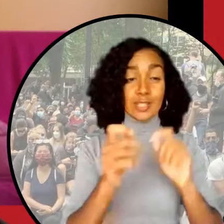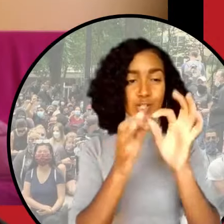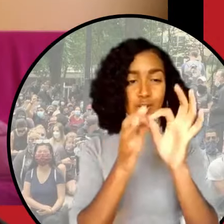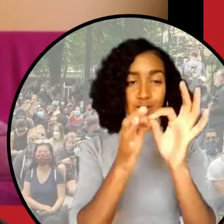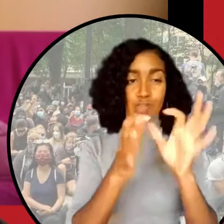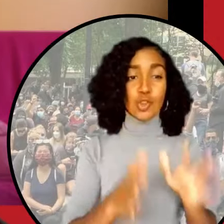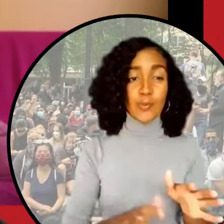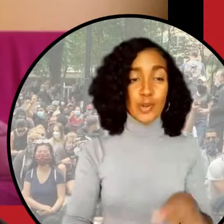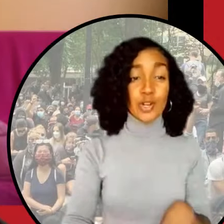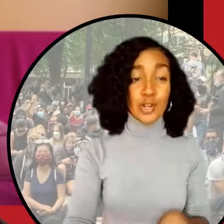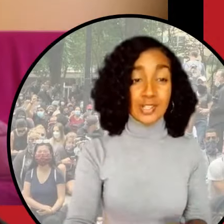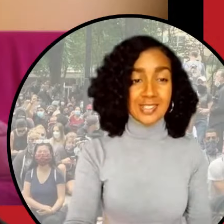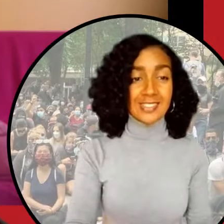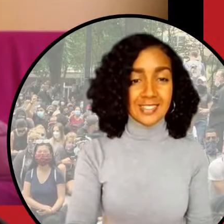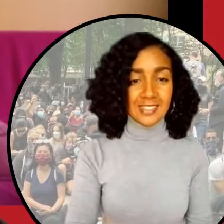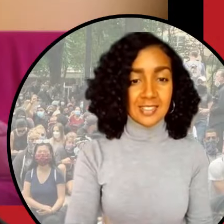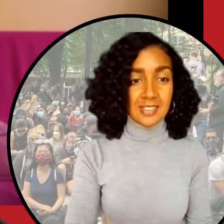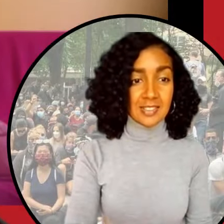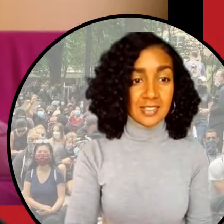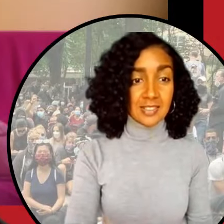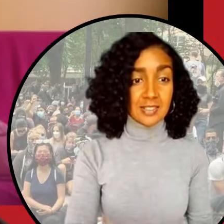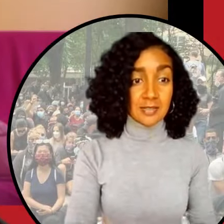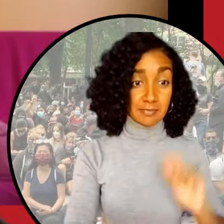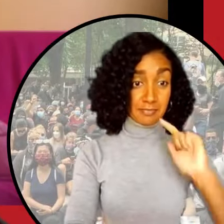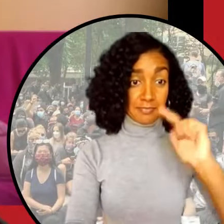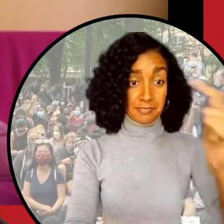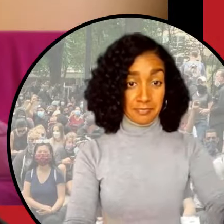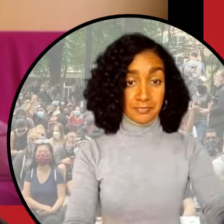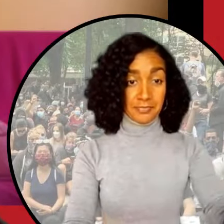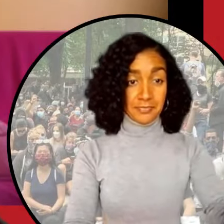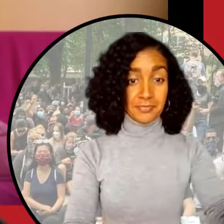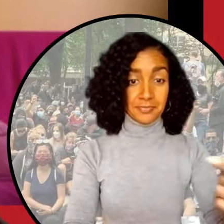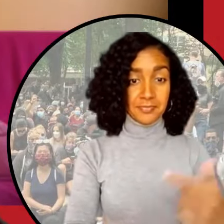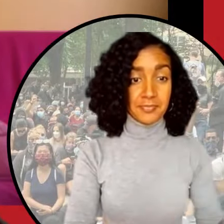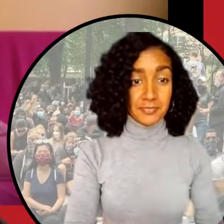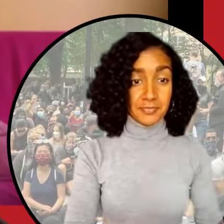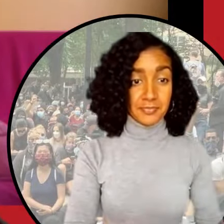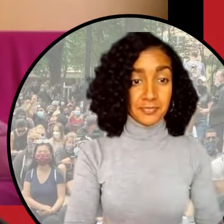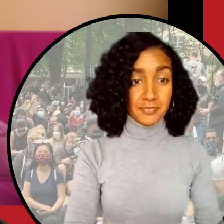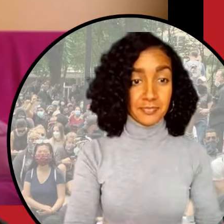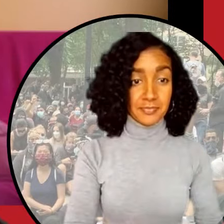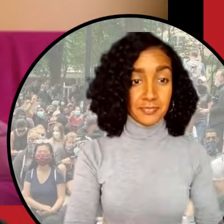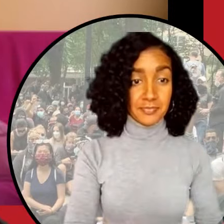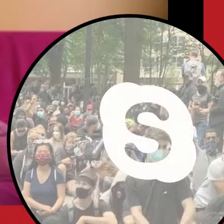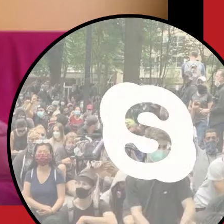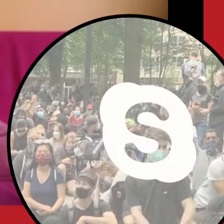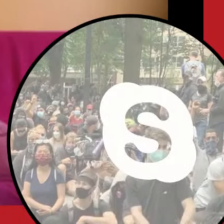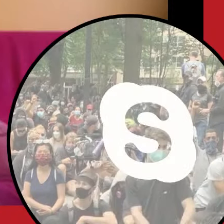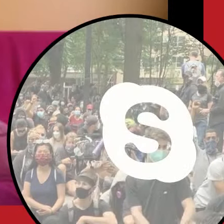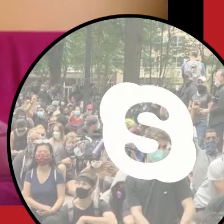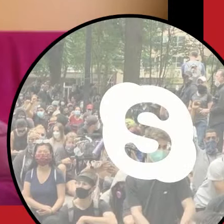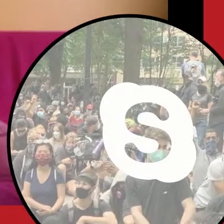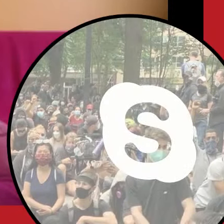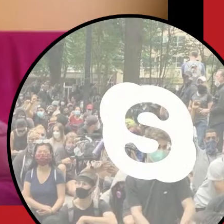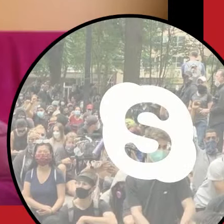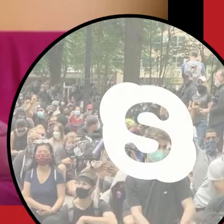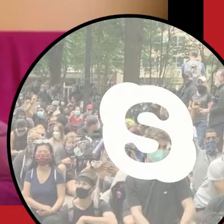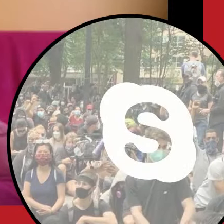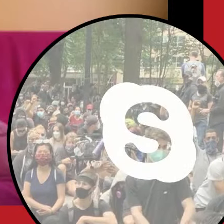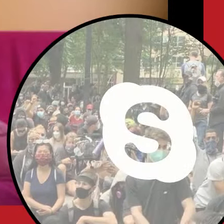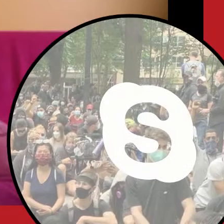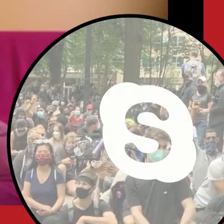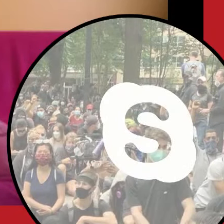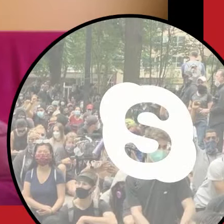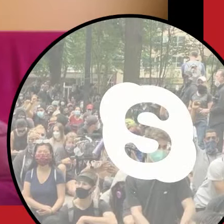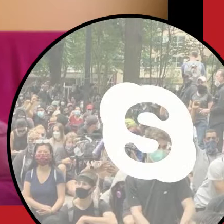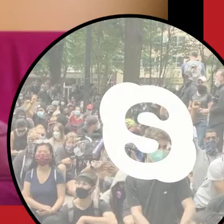deep contradictions. Others call this work inherently compromised. Therefore, our goal today is to dig into the